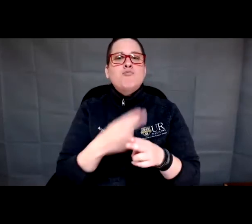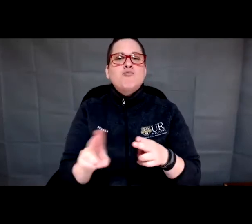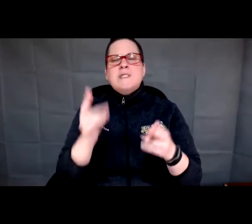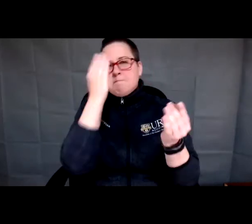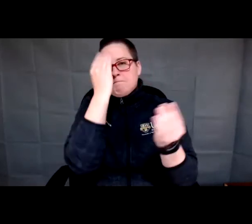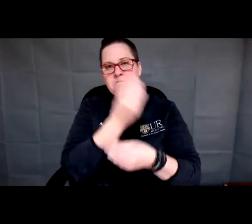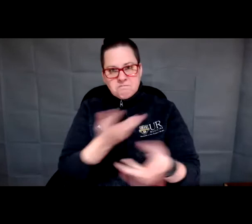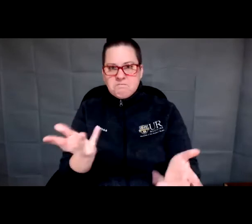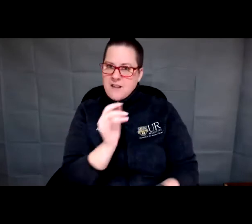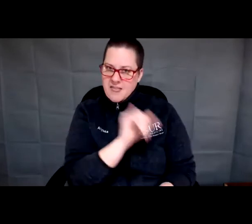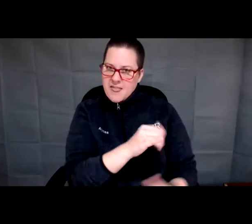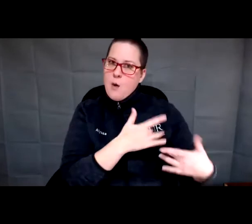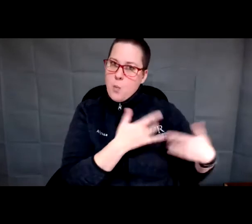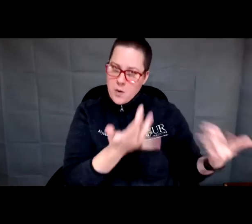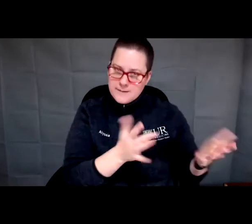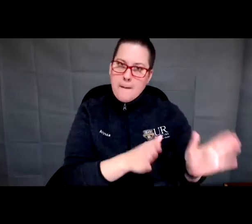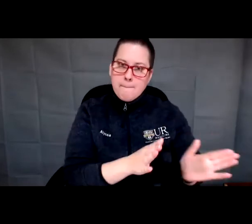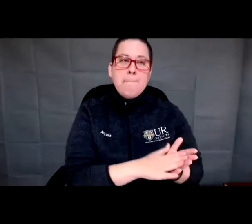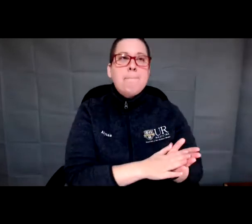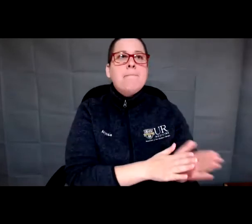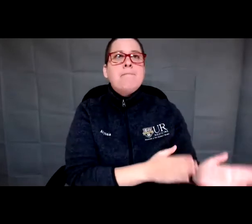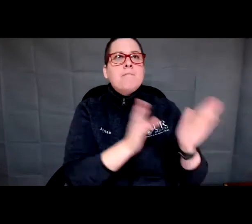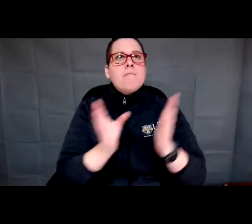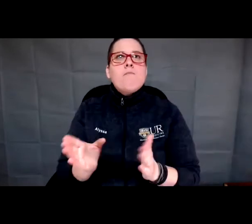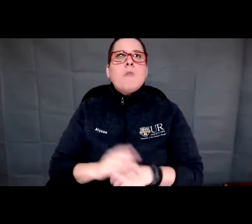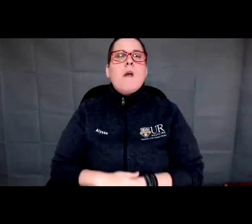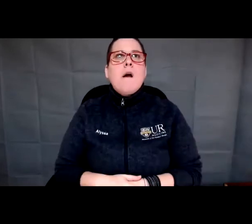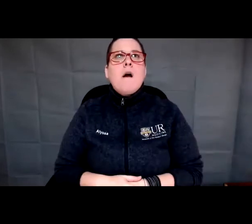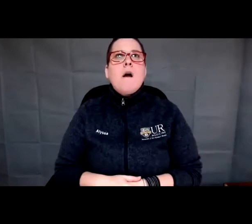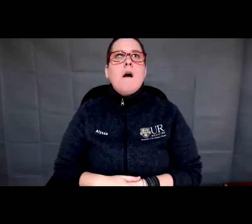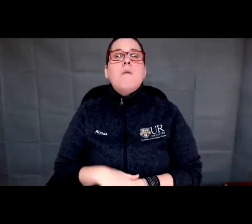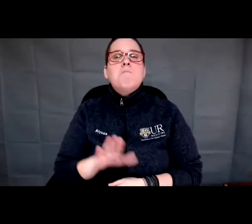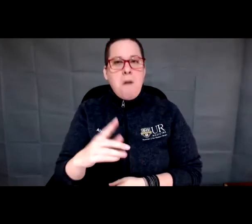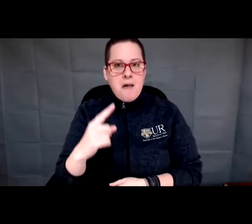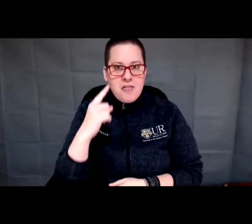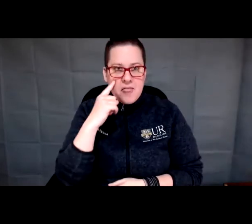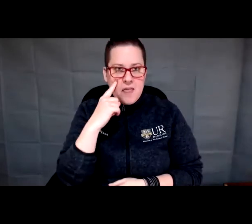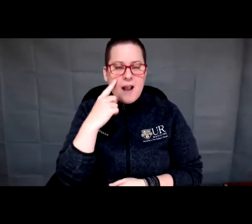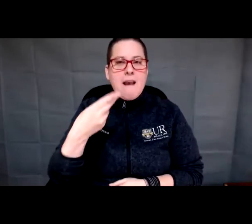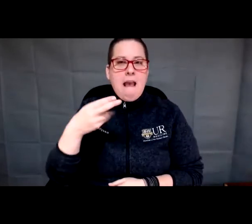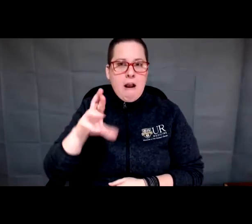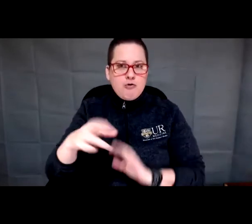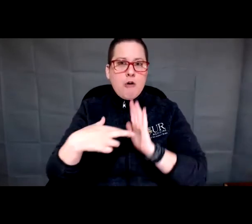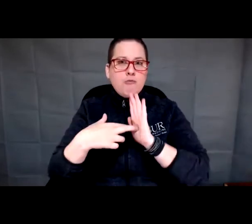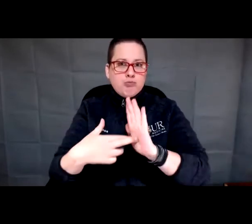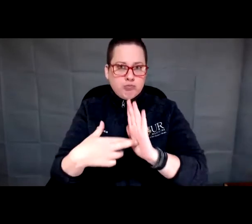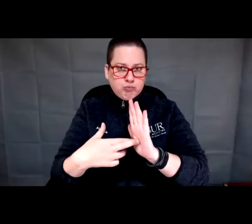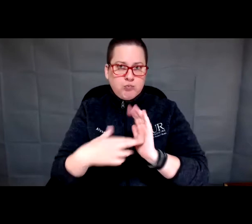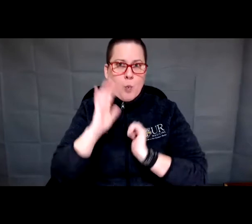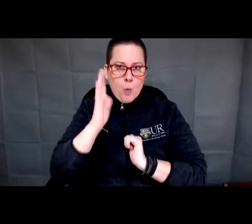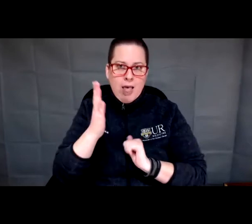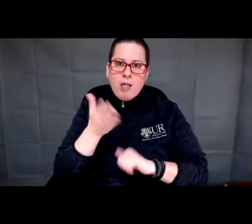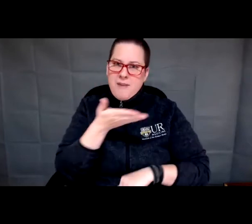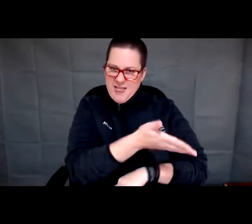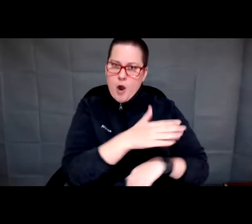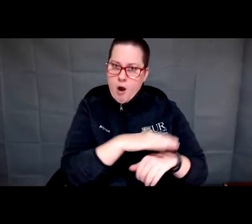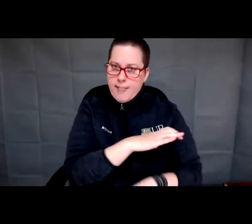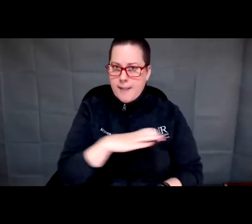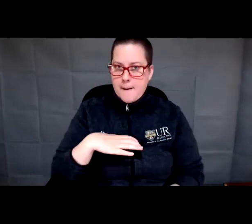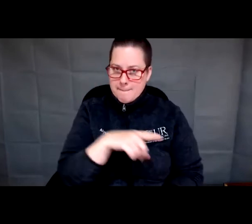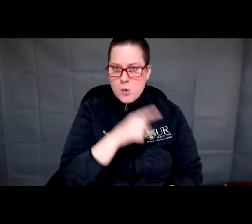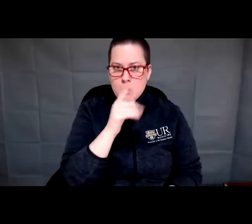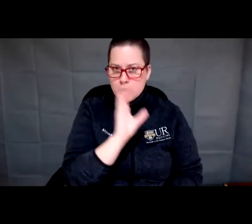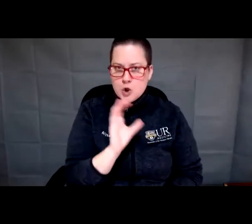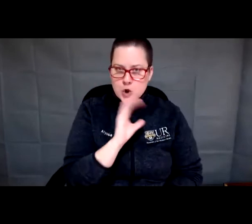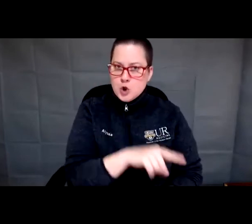update on that. I do believe that there will be HR representation on the committee. So